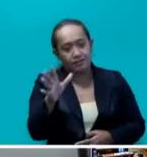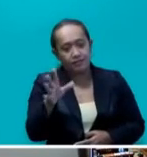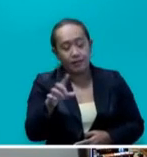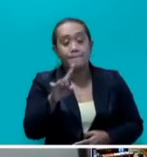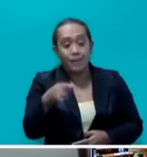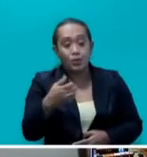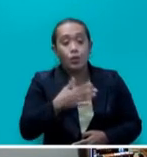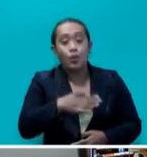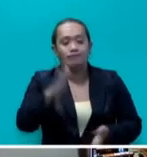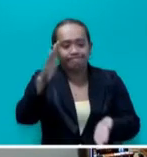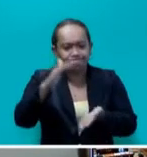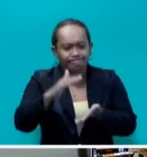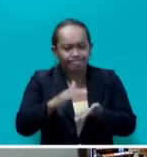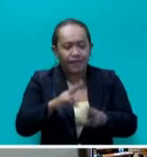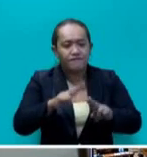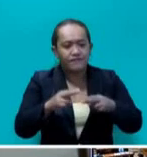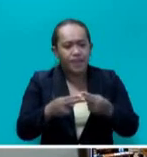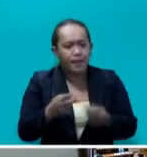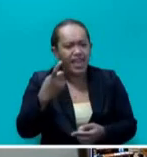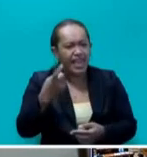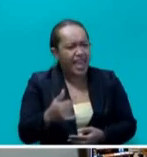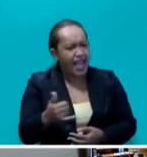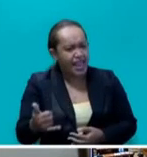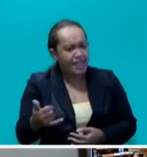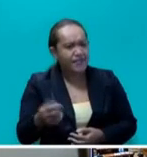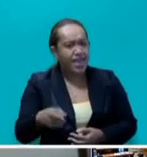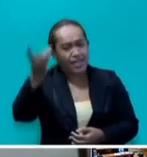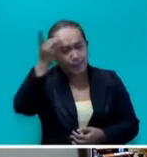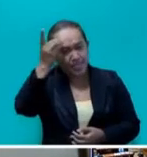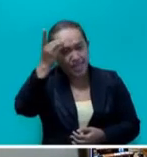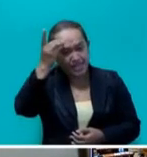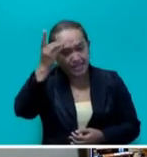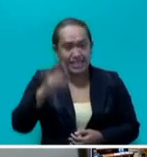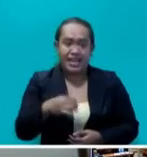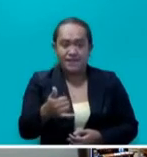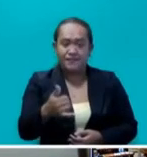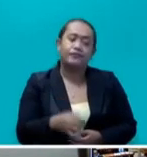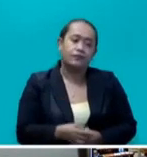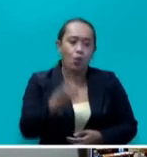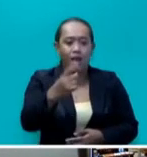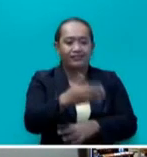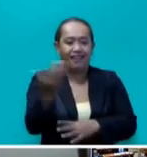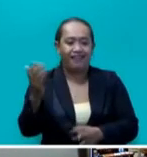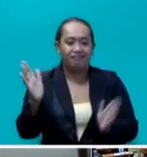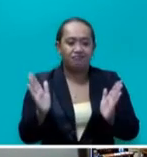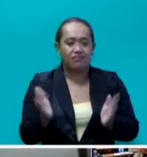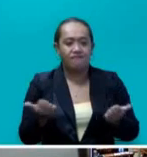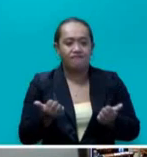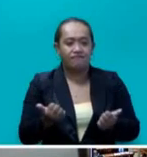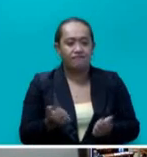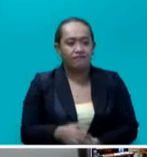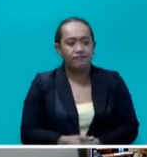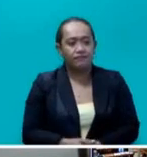reduced the family care leave and the paternity leave by 1 day. This, of course, Mr. Speaker, sir, has